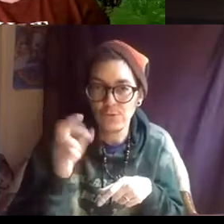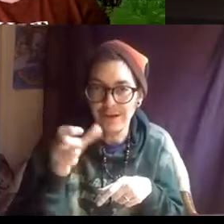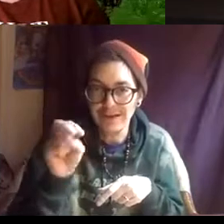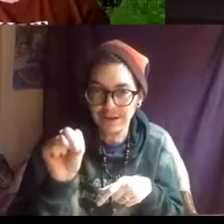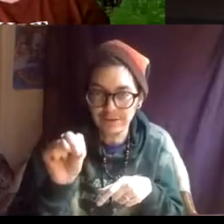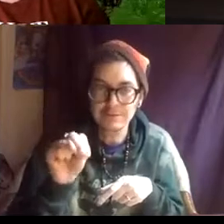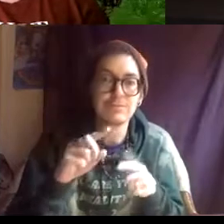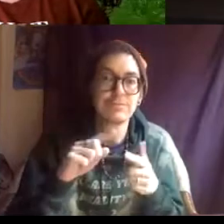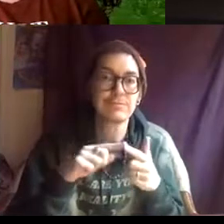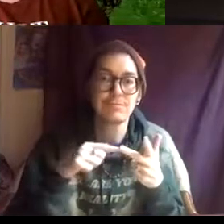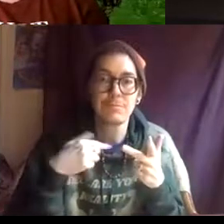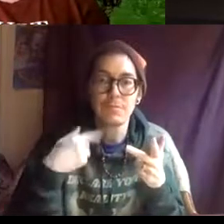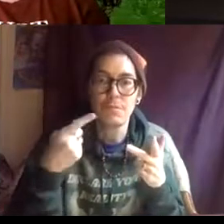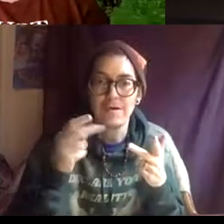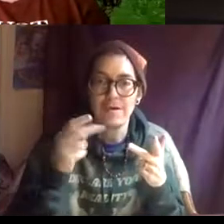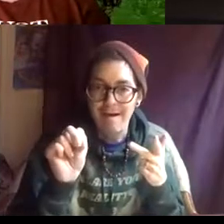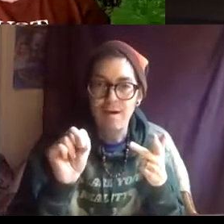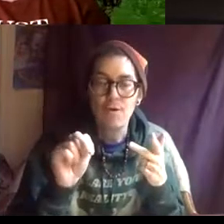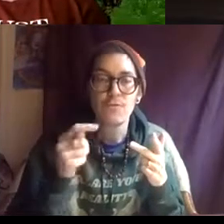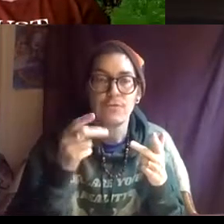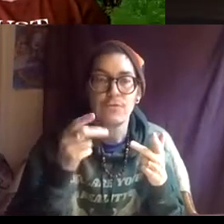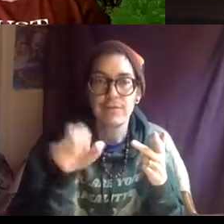I'm here from Portland, Oregon.